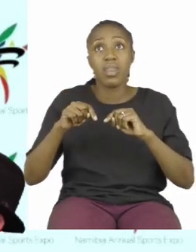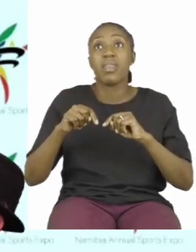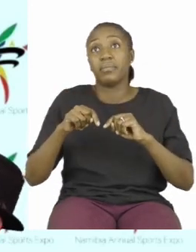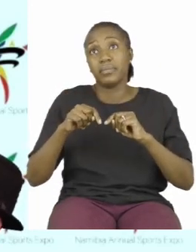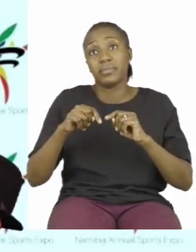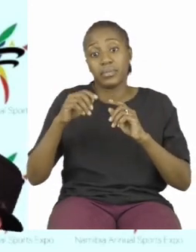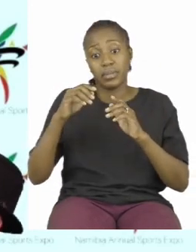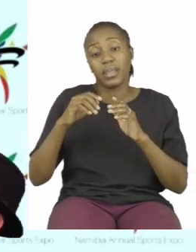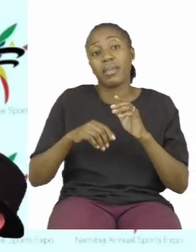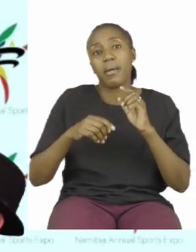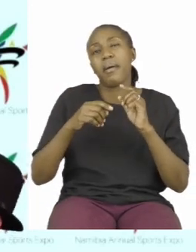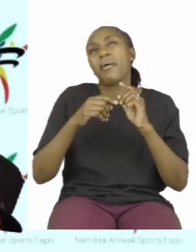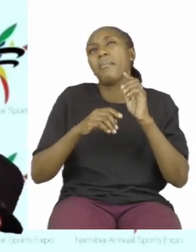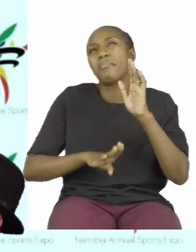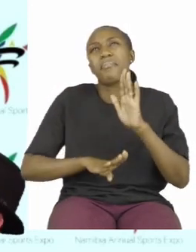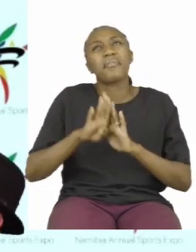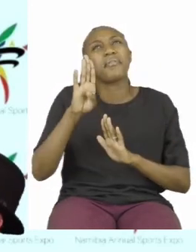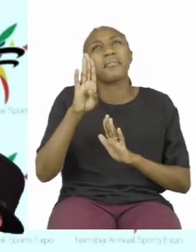brings a sense of stability